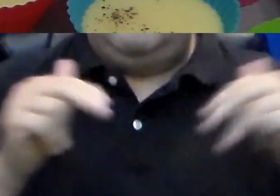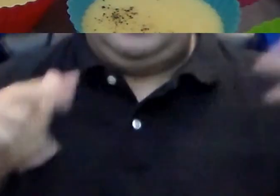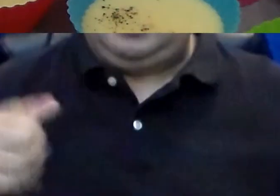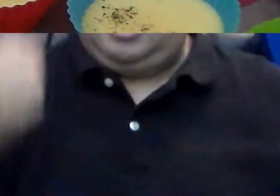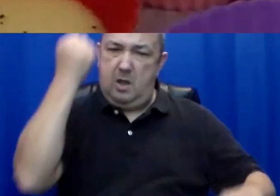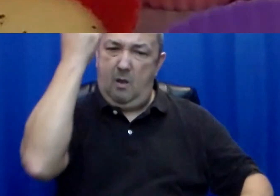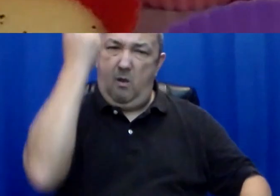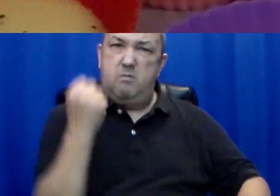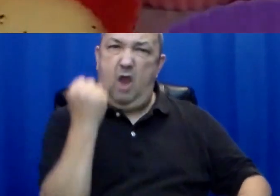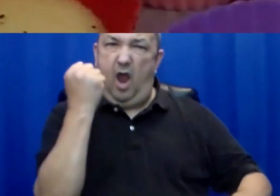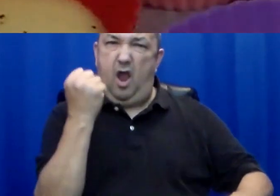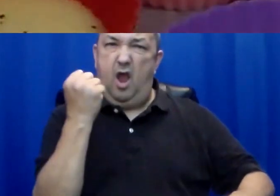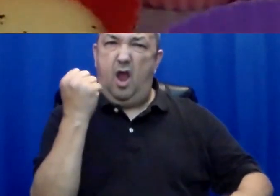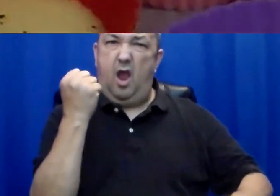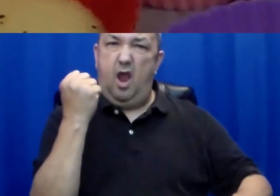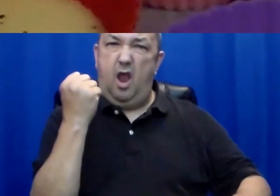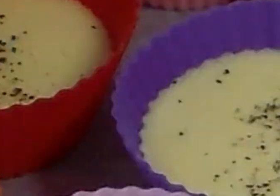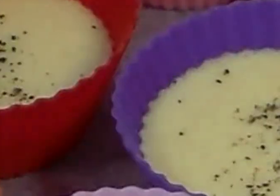favorite part, the bacon.